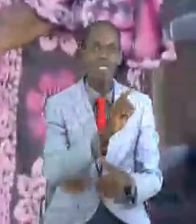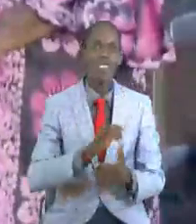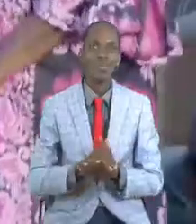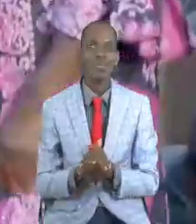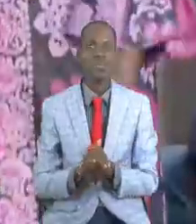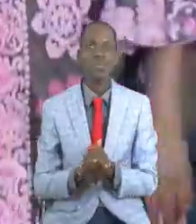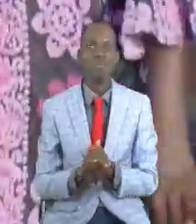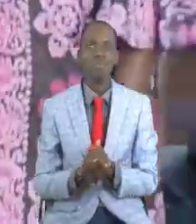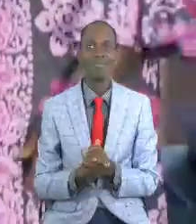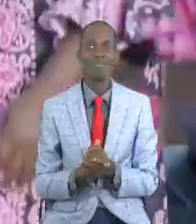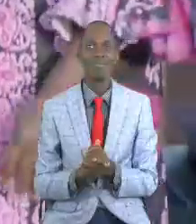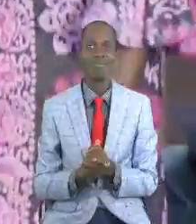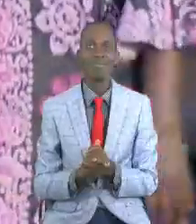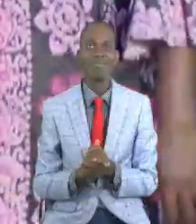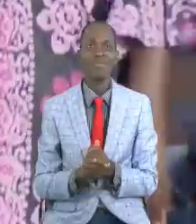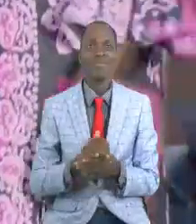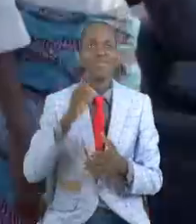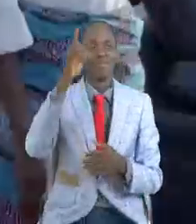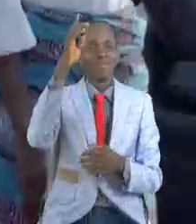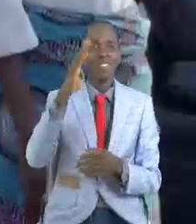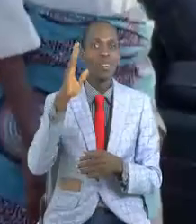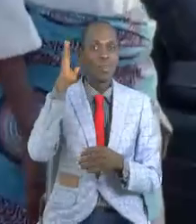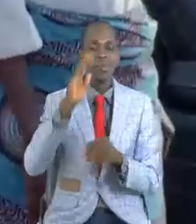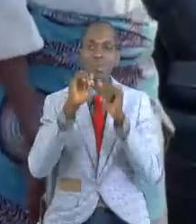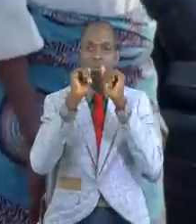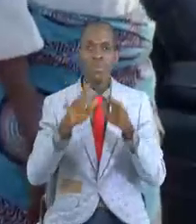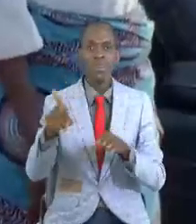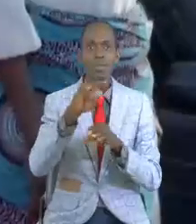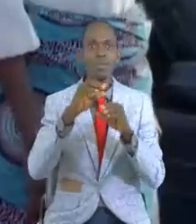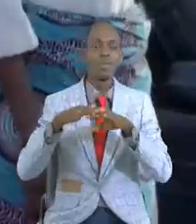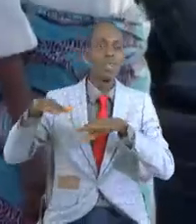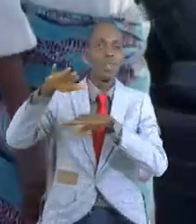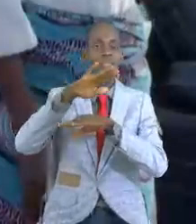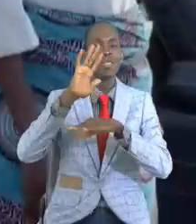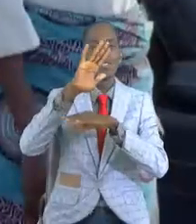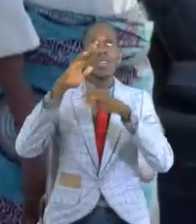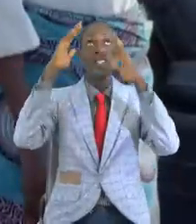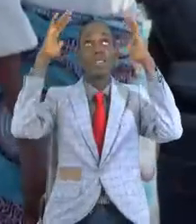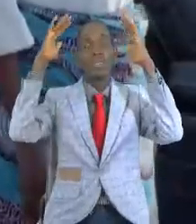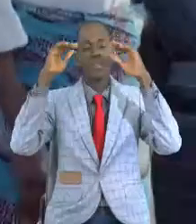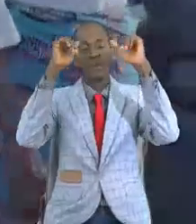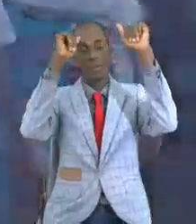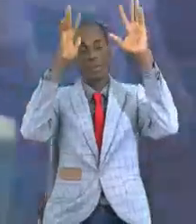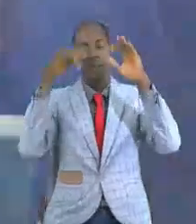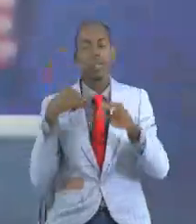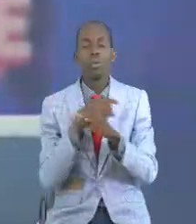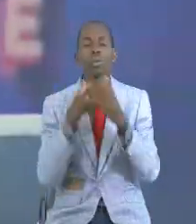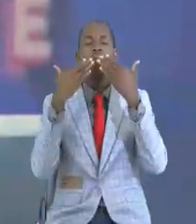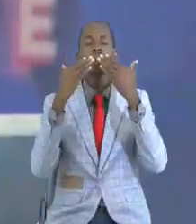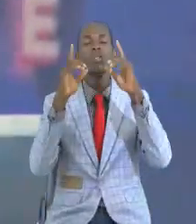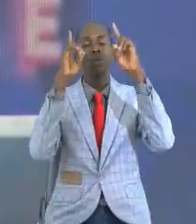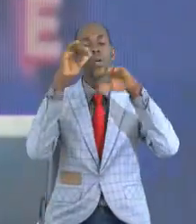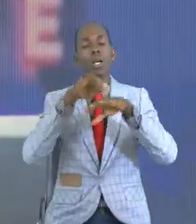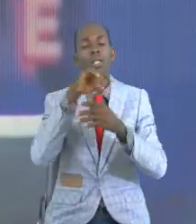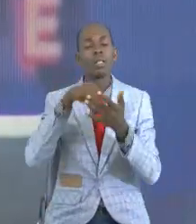god will bless you be beyond your expectation father well thank you for this time what bless your